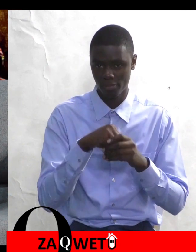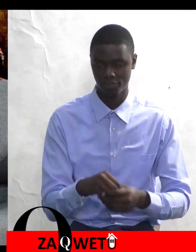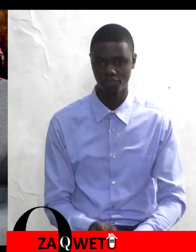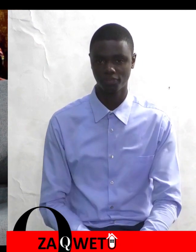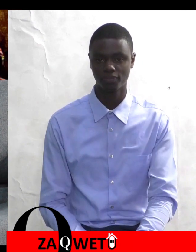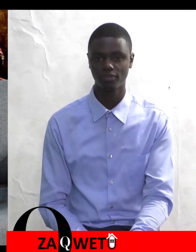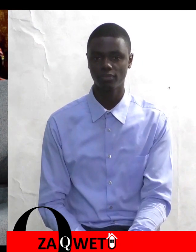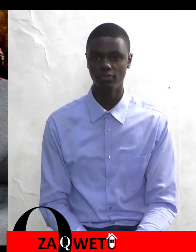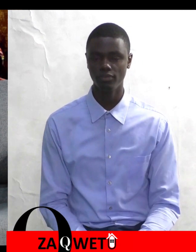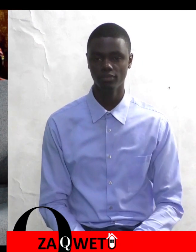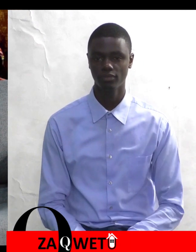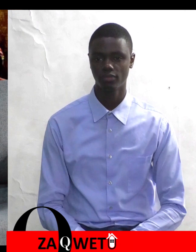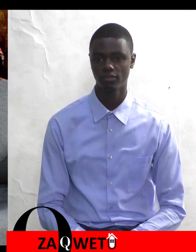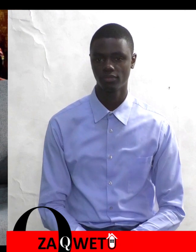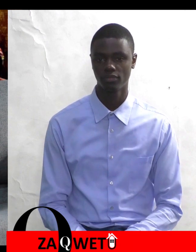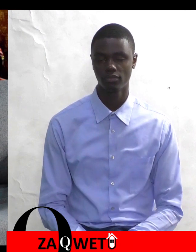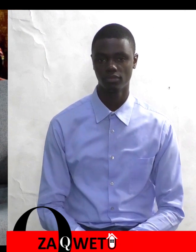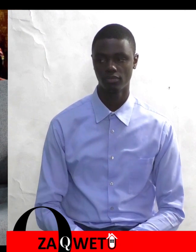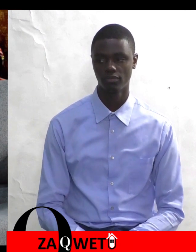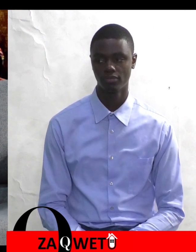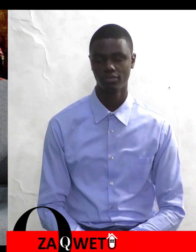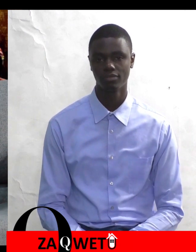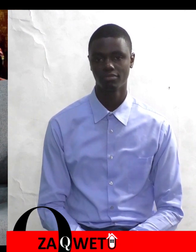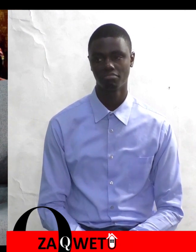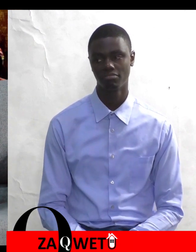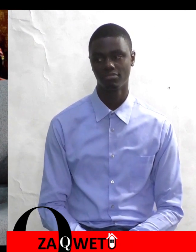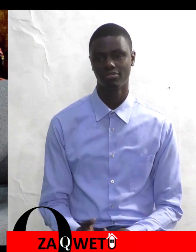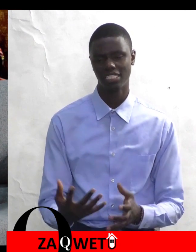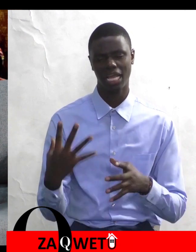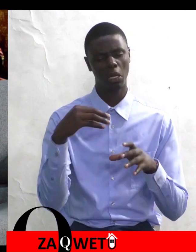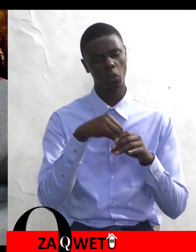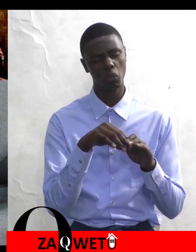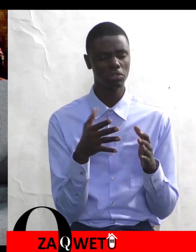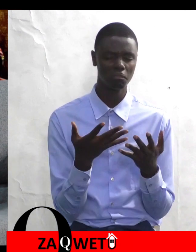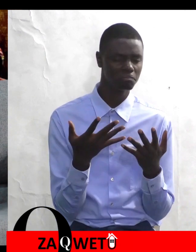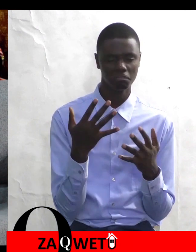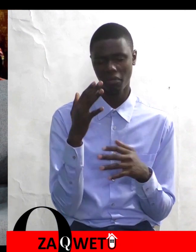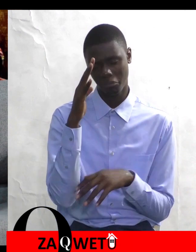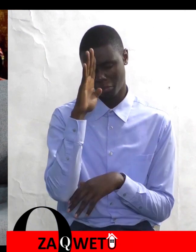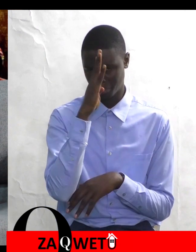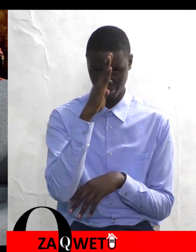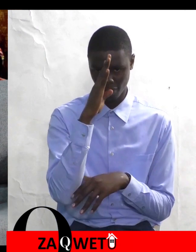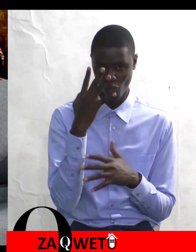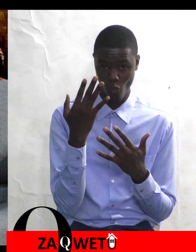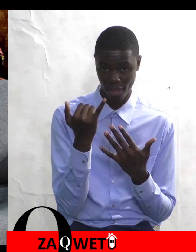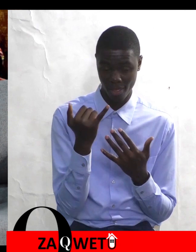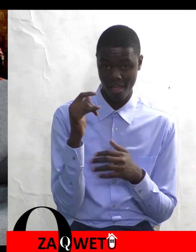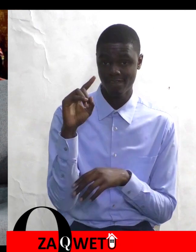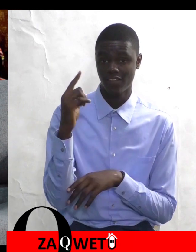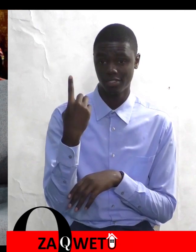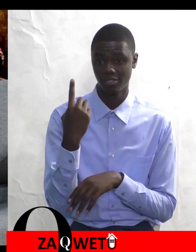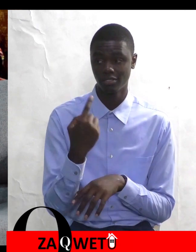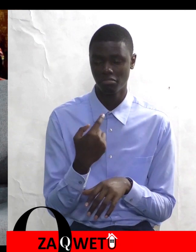Okay. Mm-hmm. In inclusivity, it matters to be inclusive. Where? Uh-huh. Was it inclusive? Well,